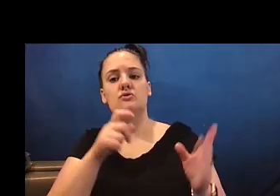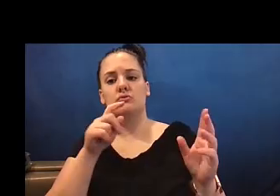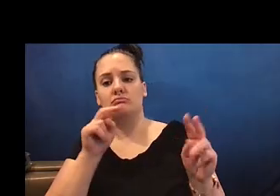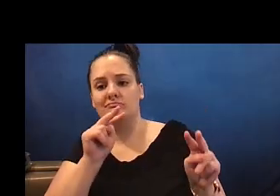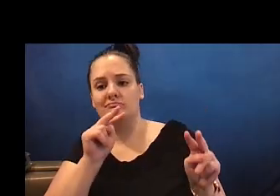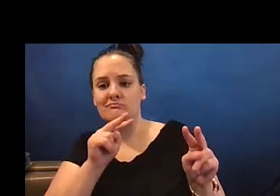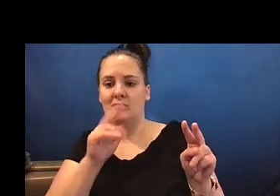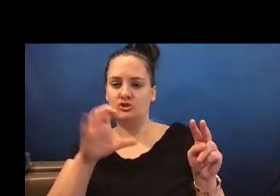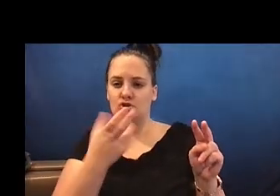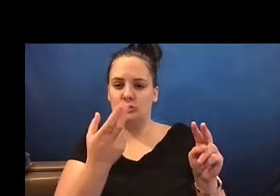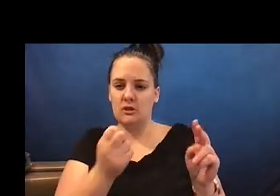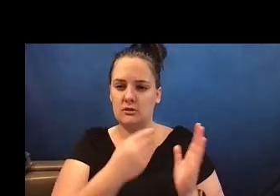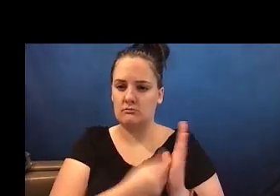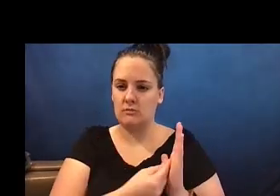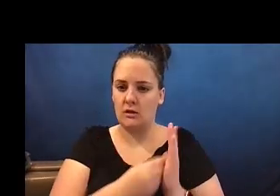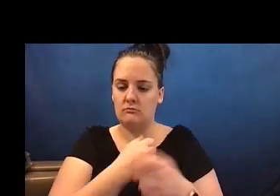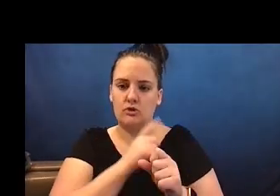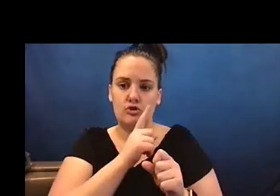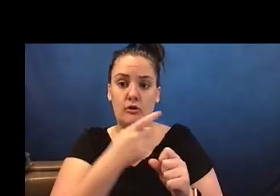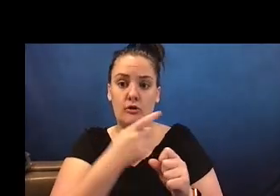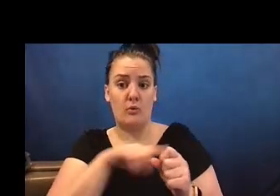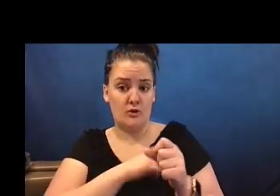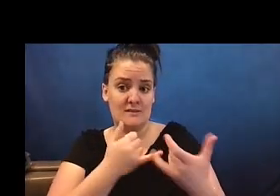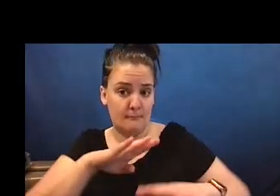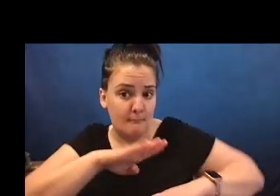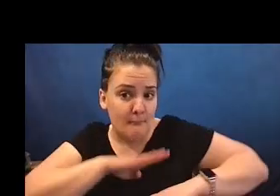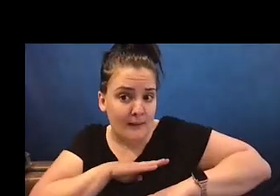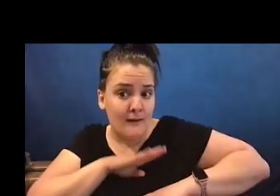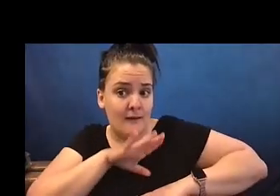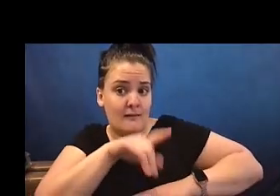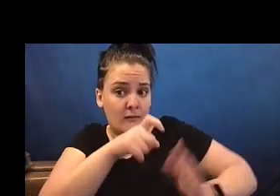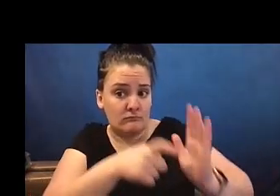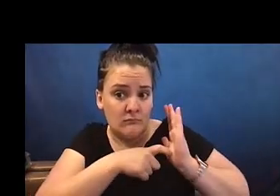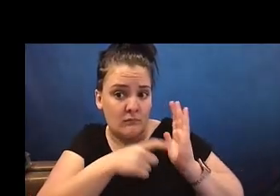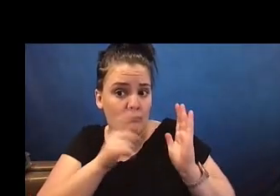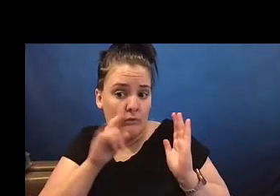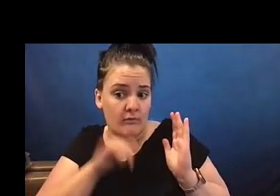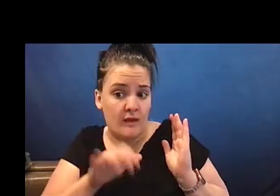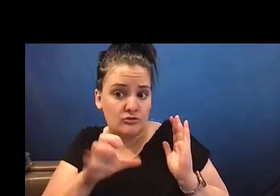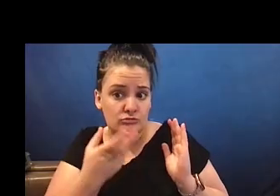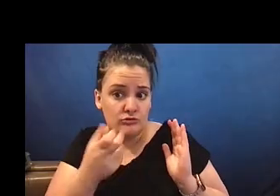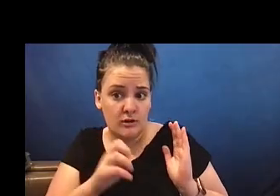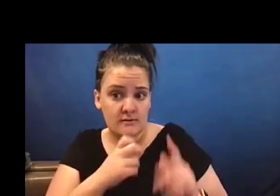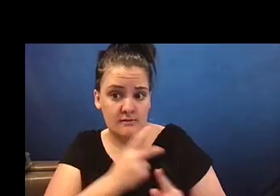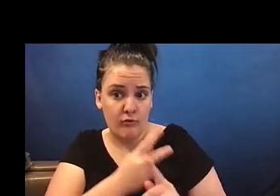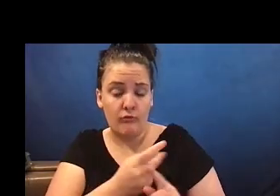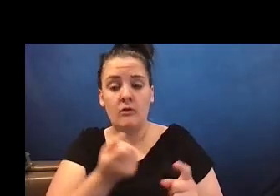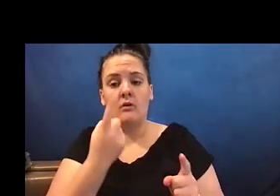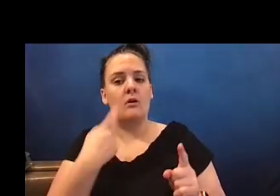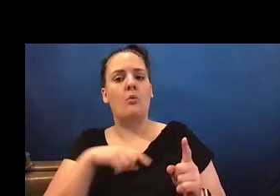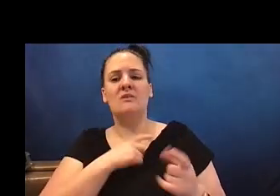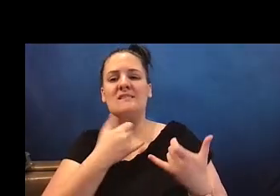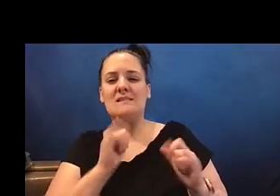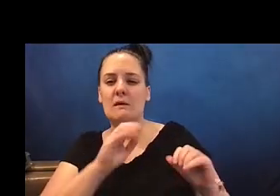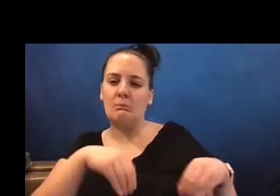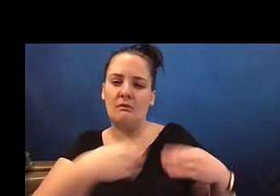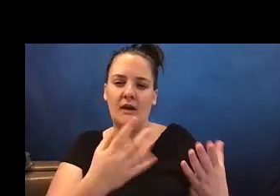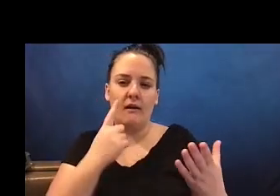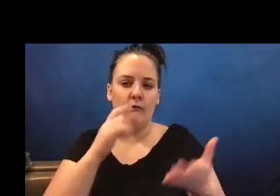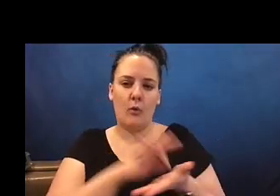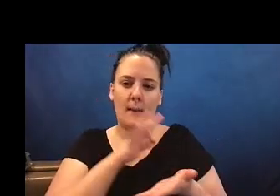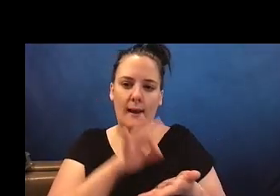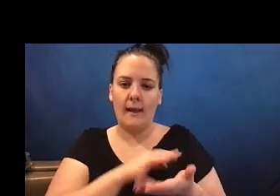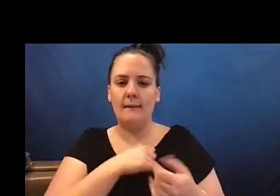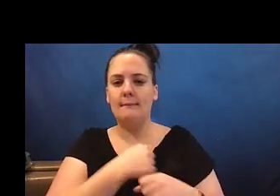the priorities that initially was set out for? Are we serving as many Coloradans as we can to provide Medicaid? Are we making sure